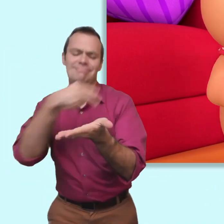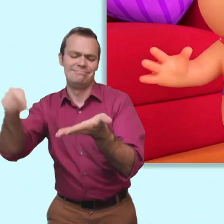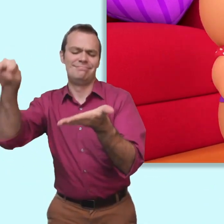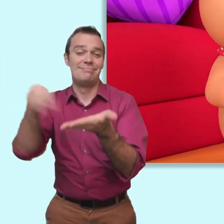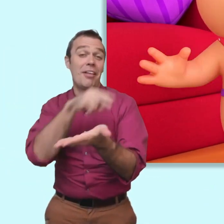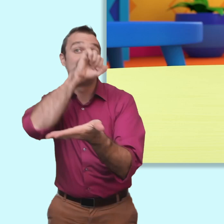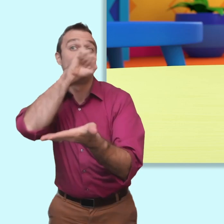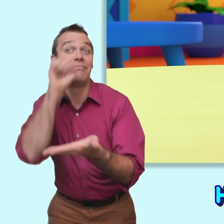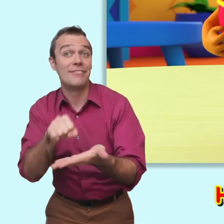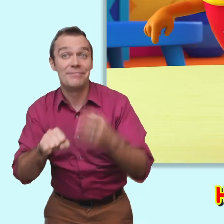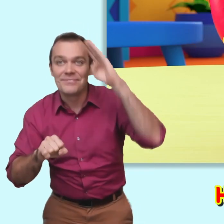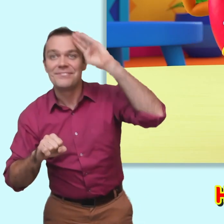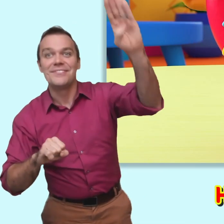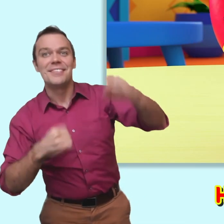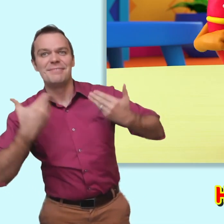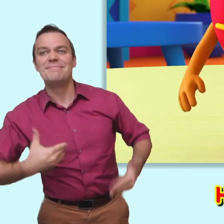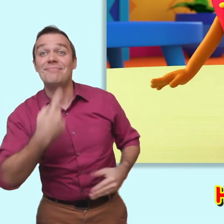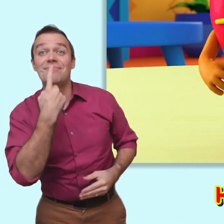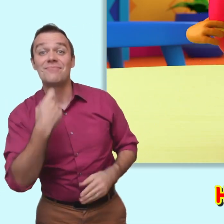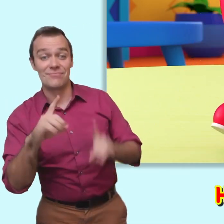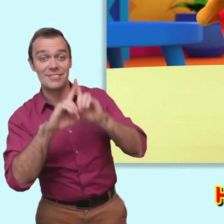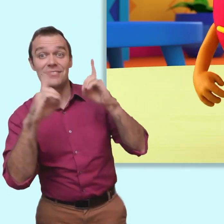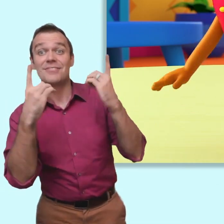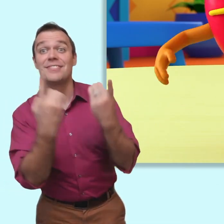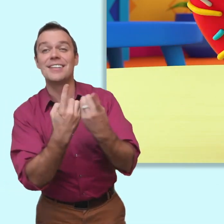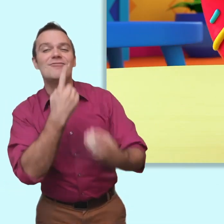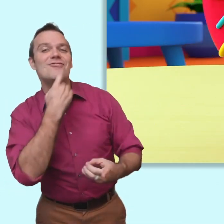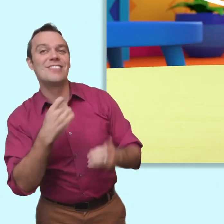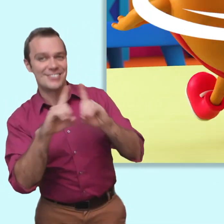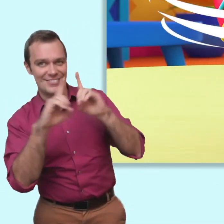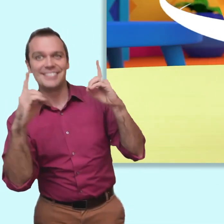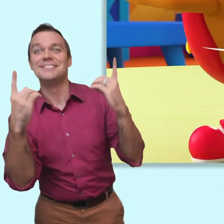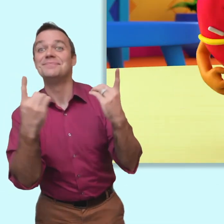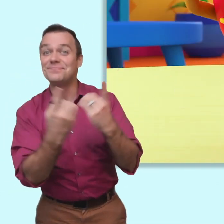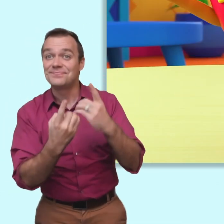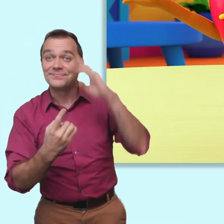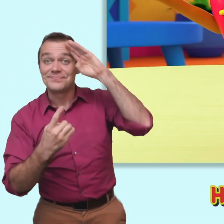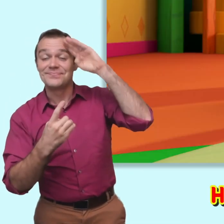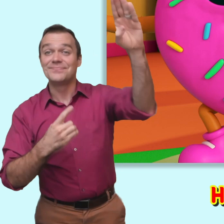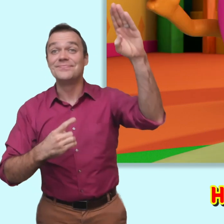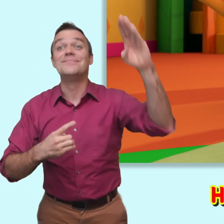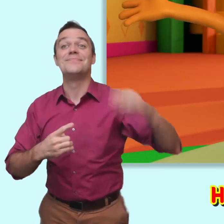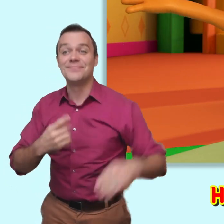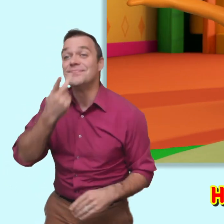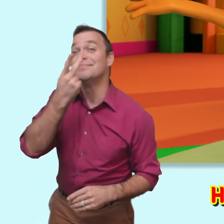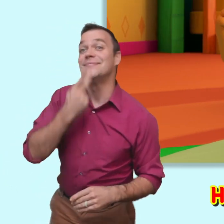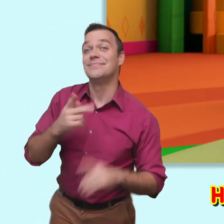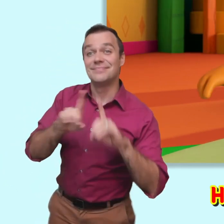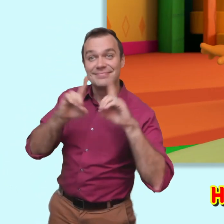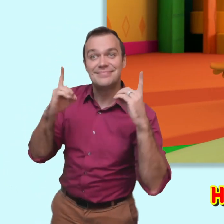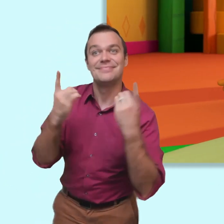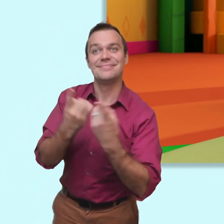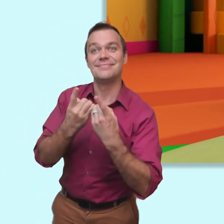love to dance. Hello, I am the red donut, the red donut, the red donut. Hello, I am the